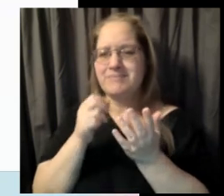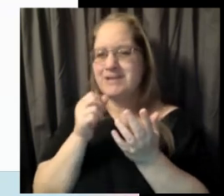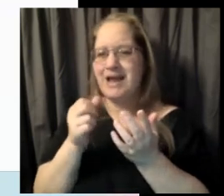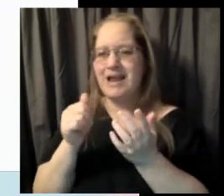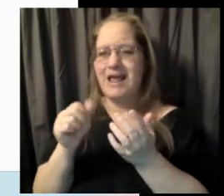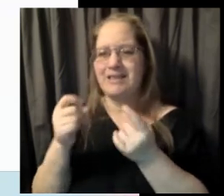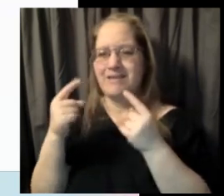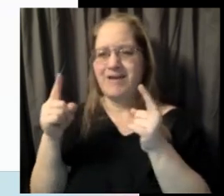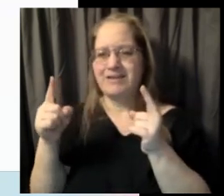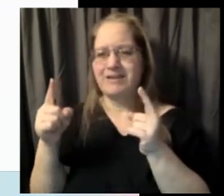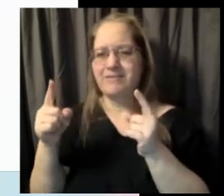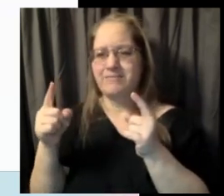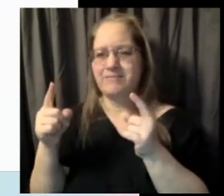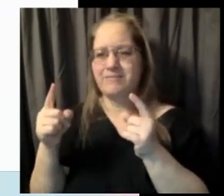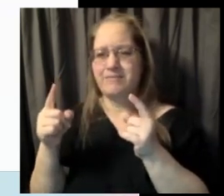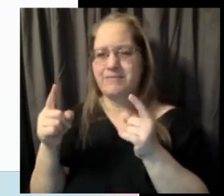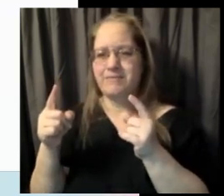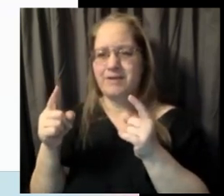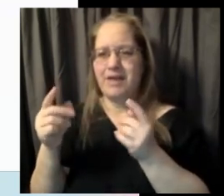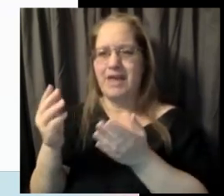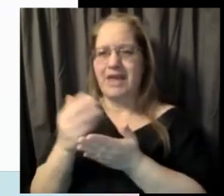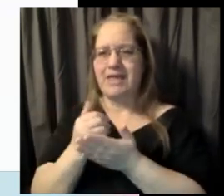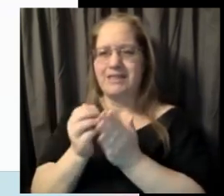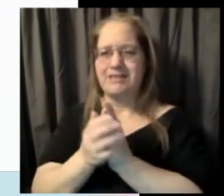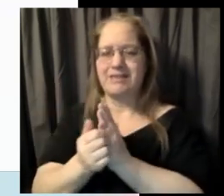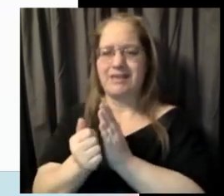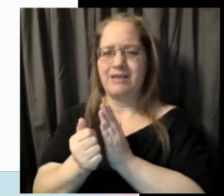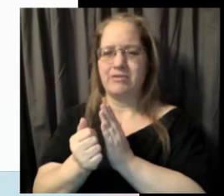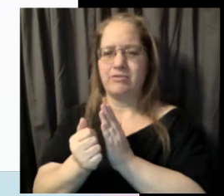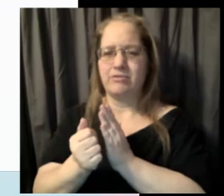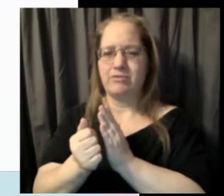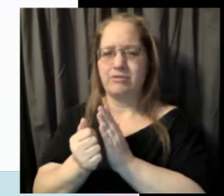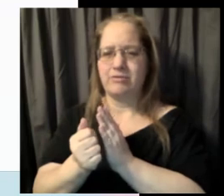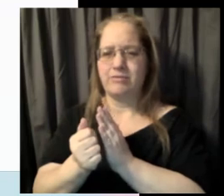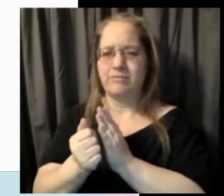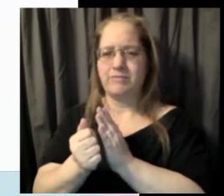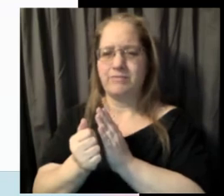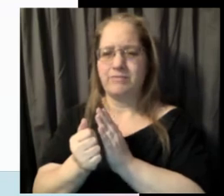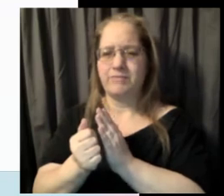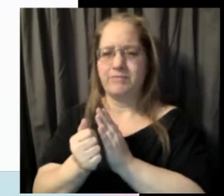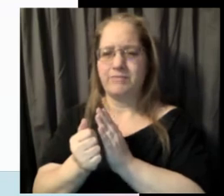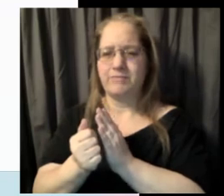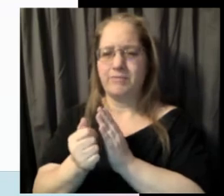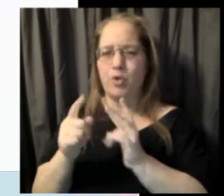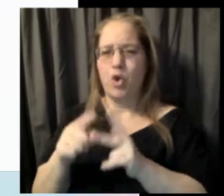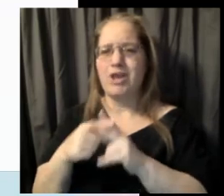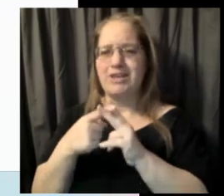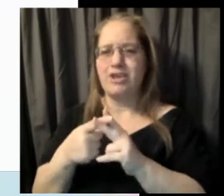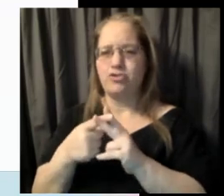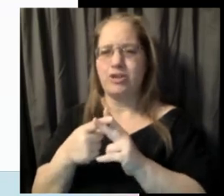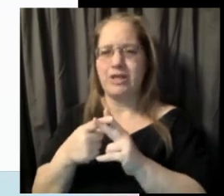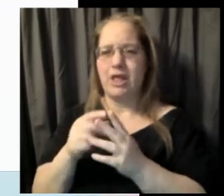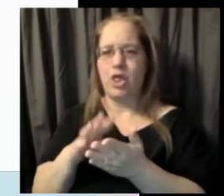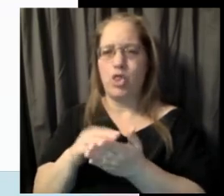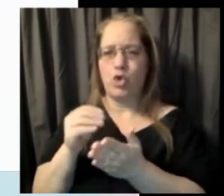not as effective in gaining those, especially those skills when you're adopting it, or when you're initially